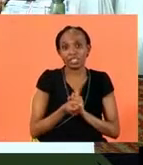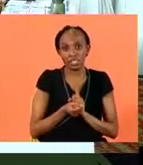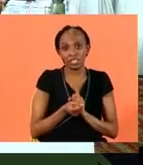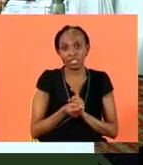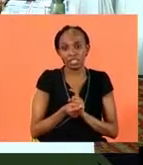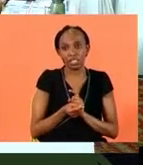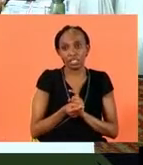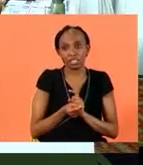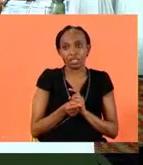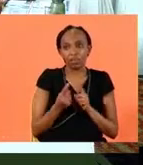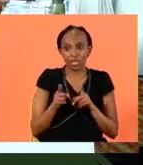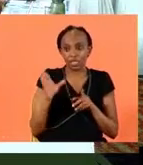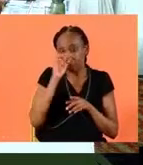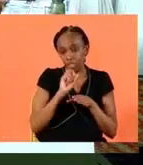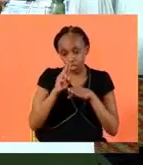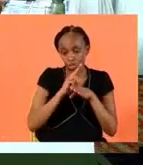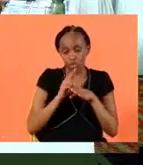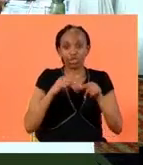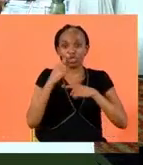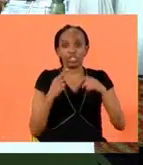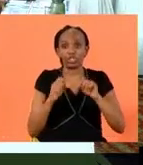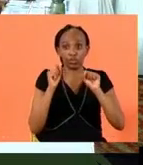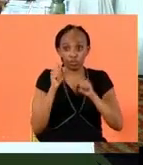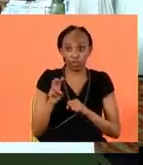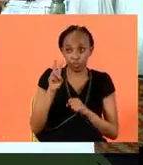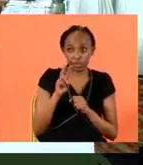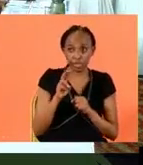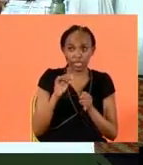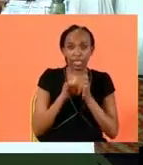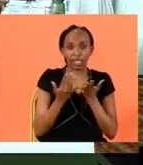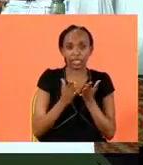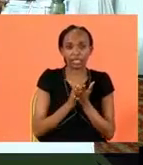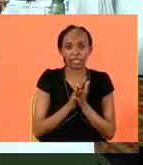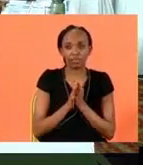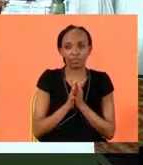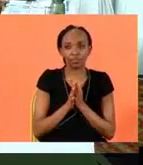while exploitation continues. So we can see that there